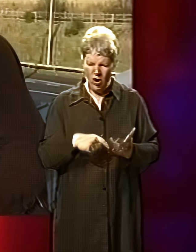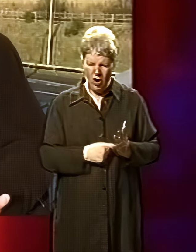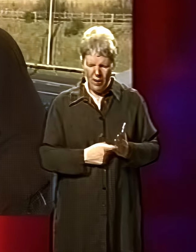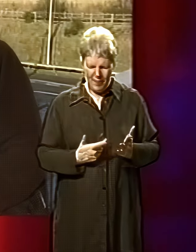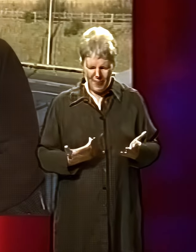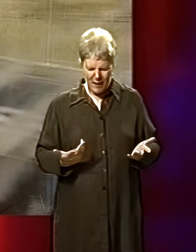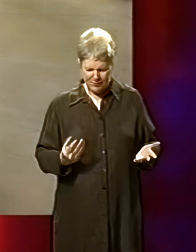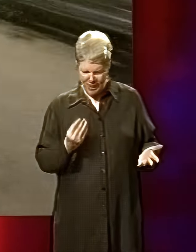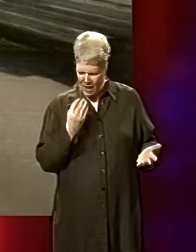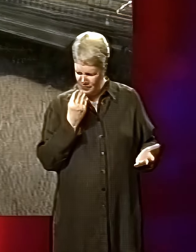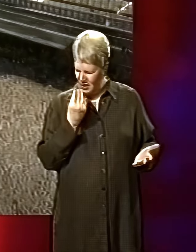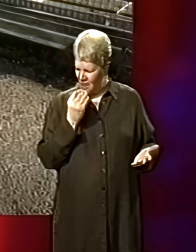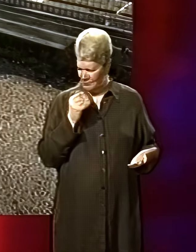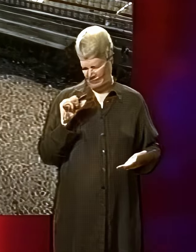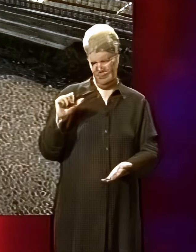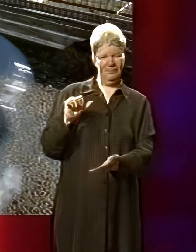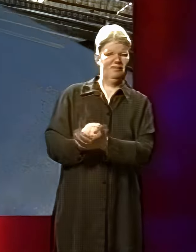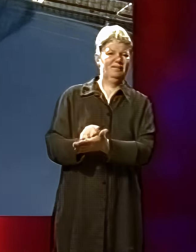well, edible.